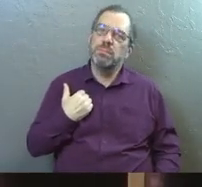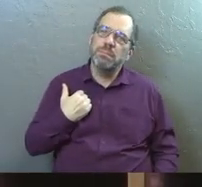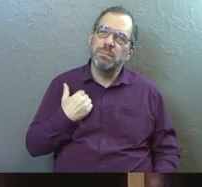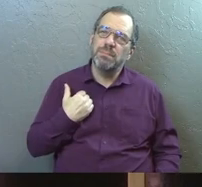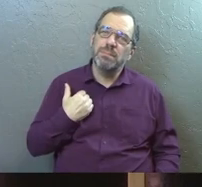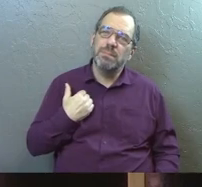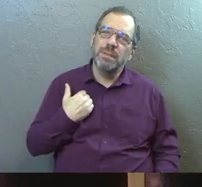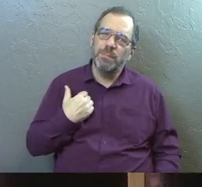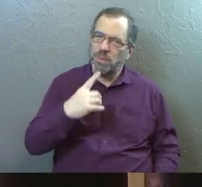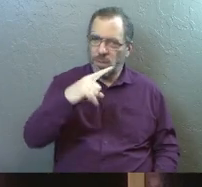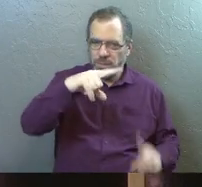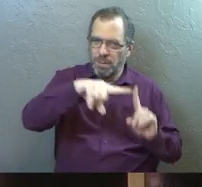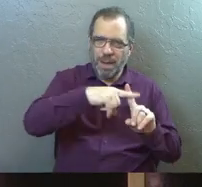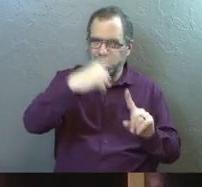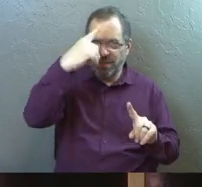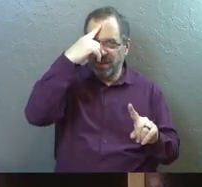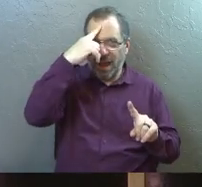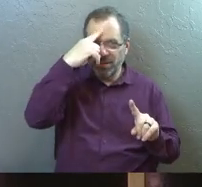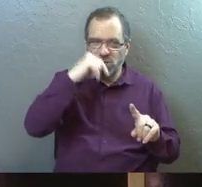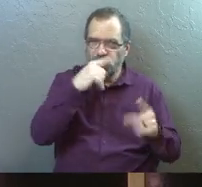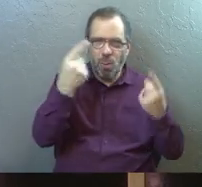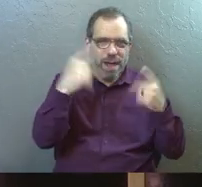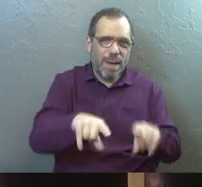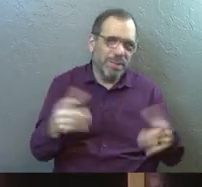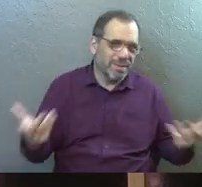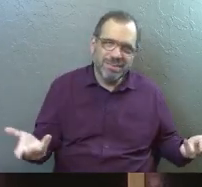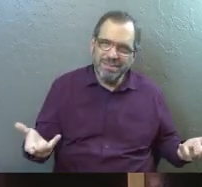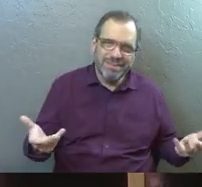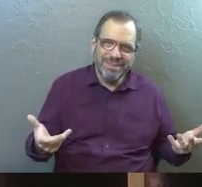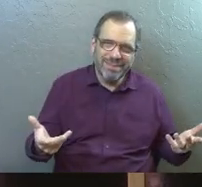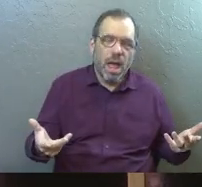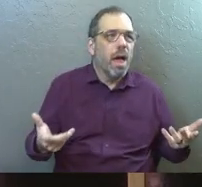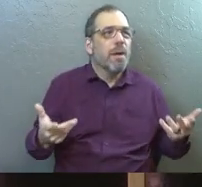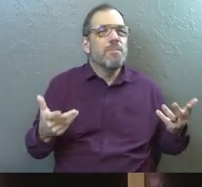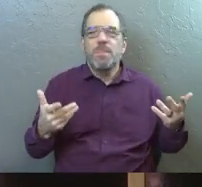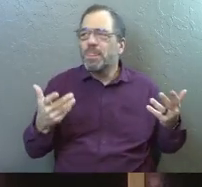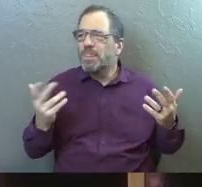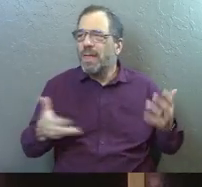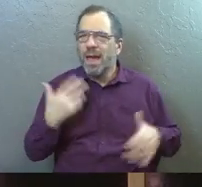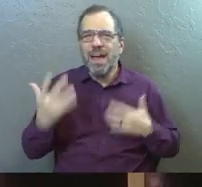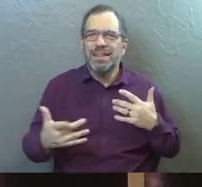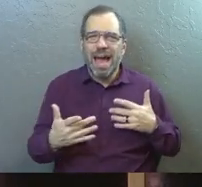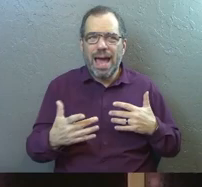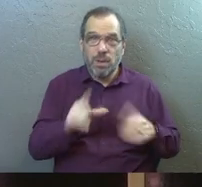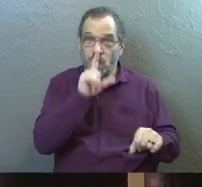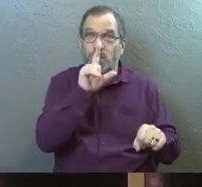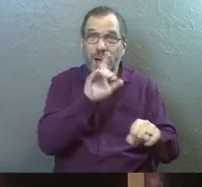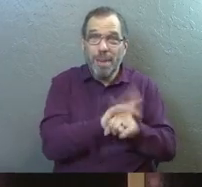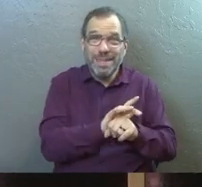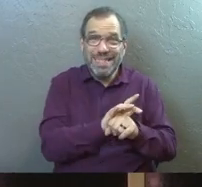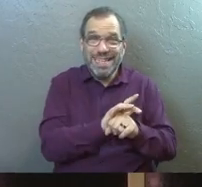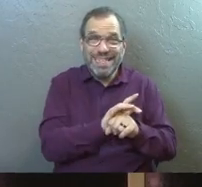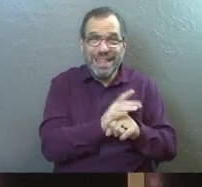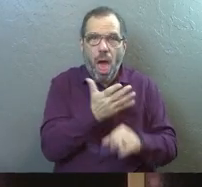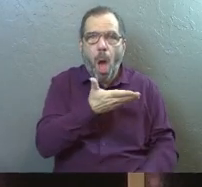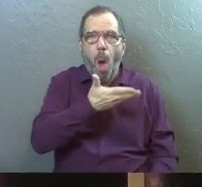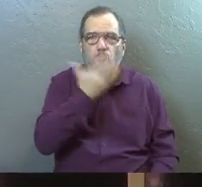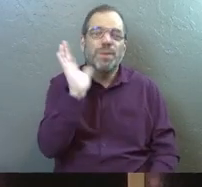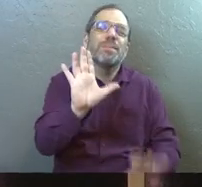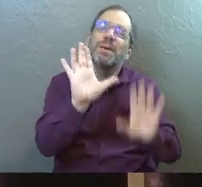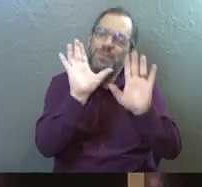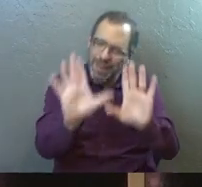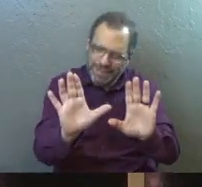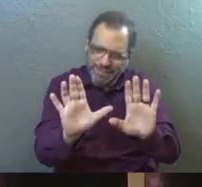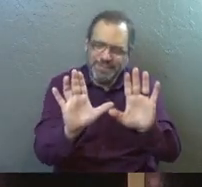times those positive thoughts don't come to fruition. Right? A lot of times they're empty promises. Now, don't get me